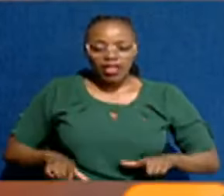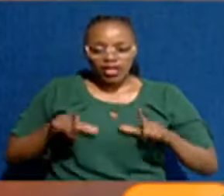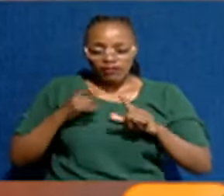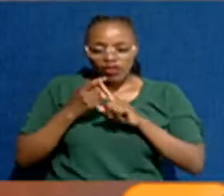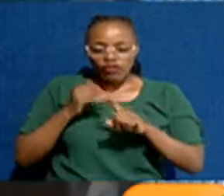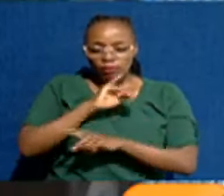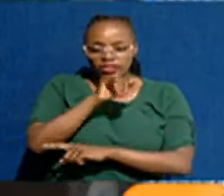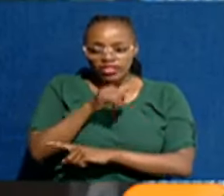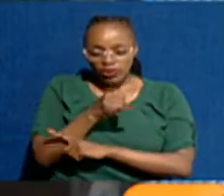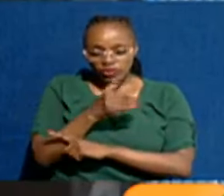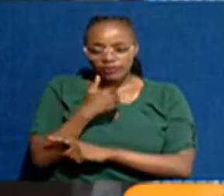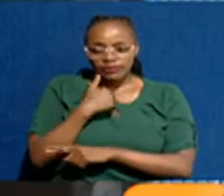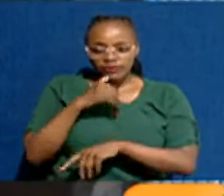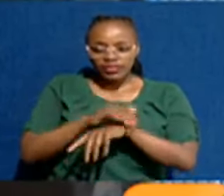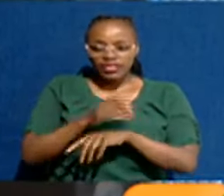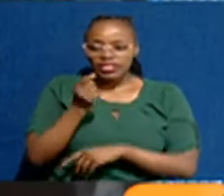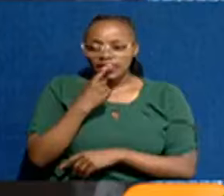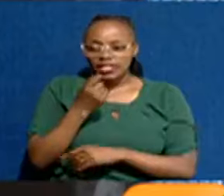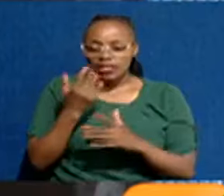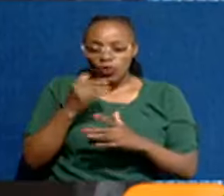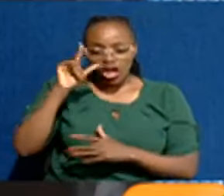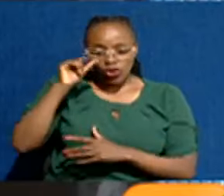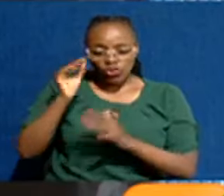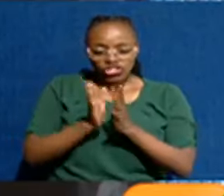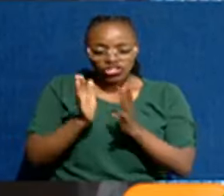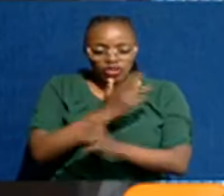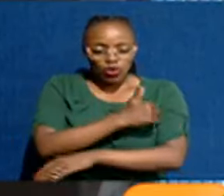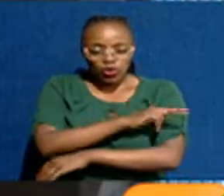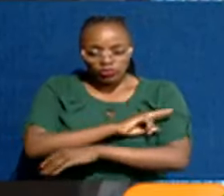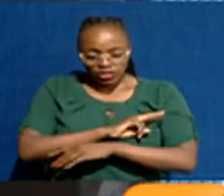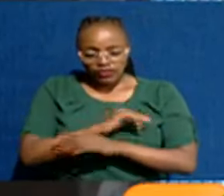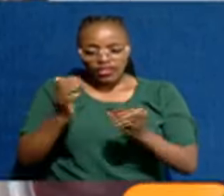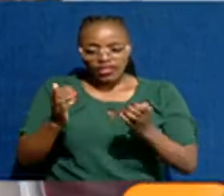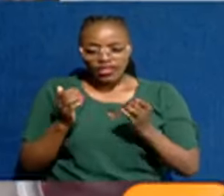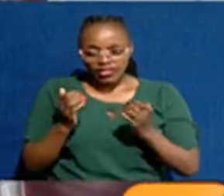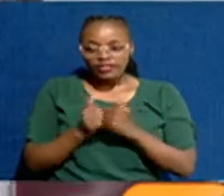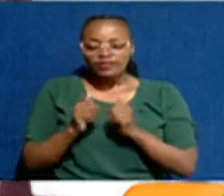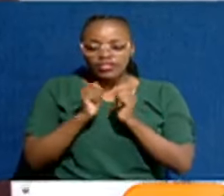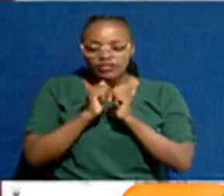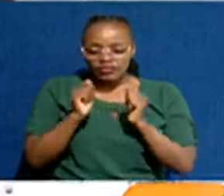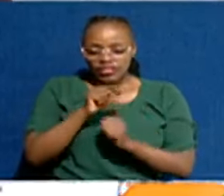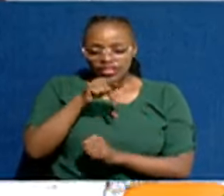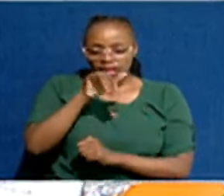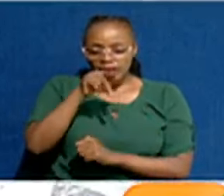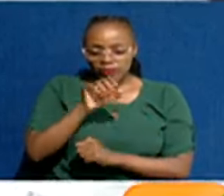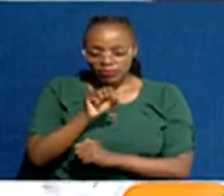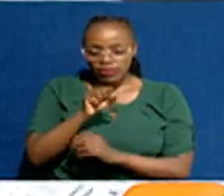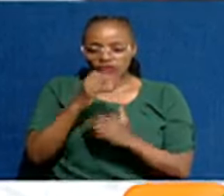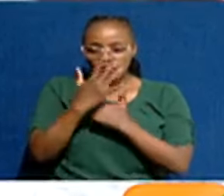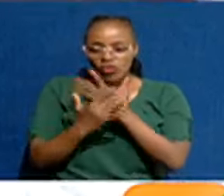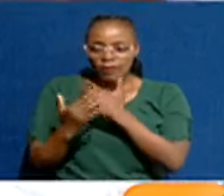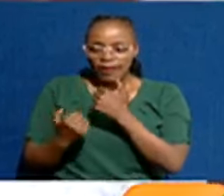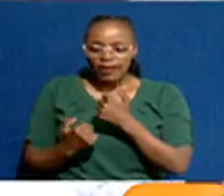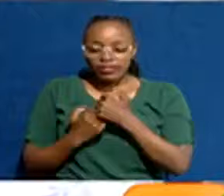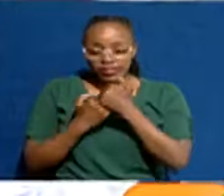Since January, he has been receiving treatment at the Coast General Hospital and he needed 15 pints of blood group B. This was